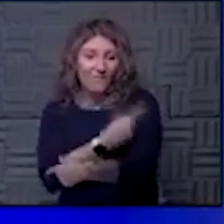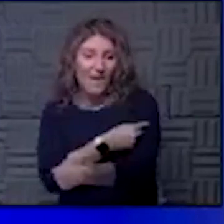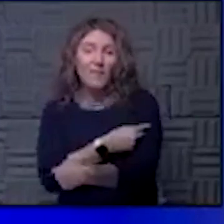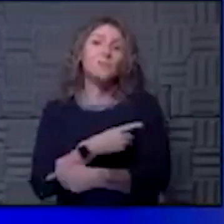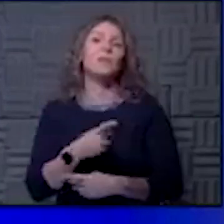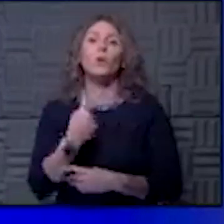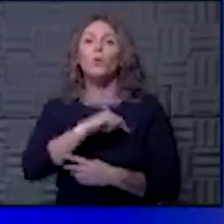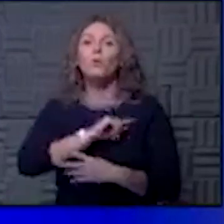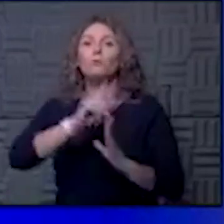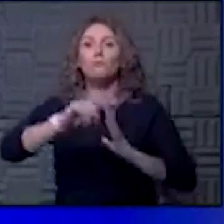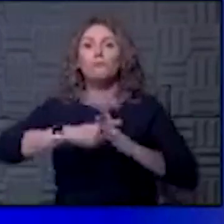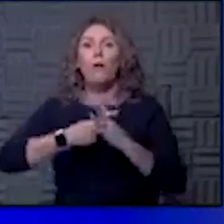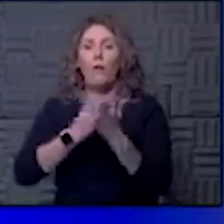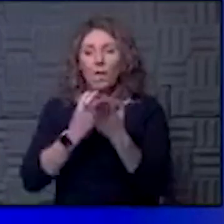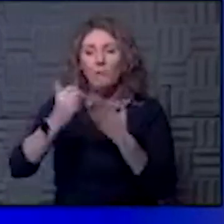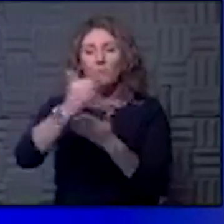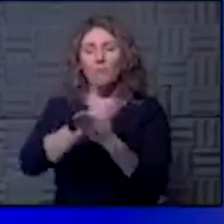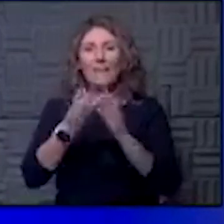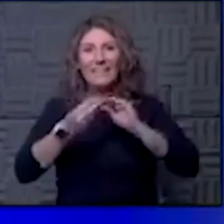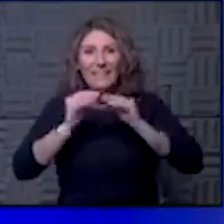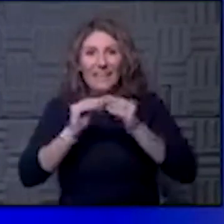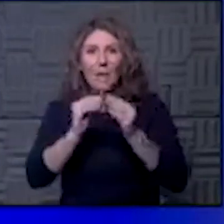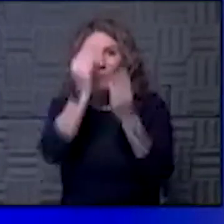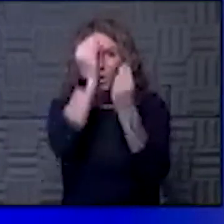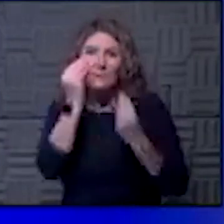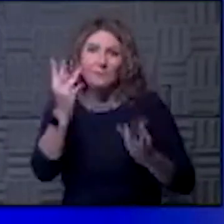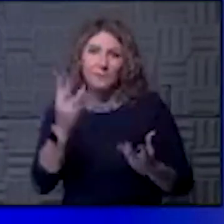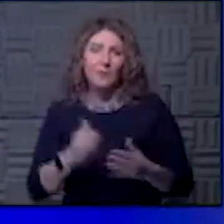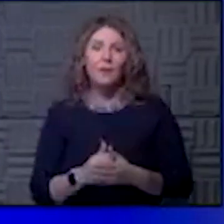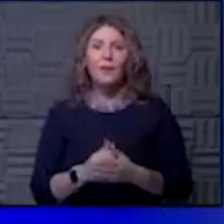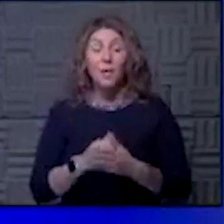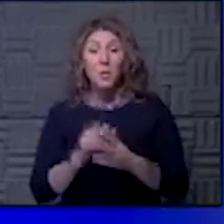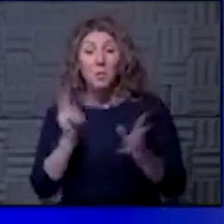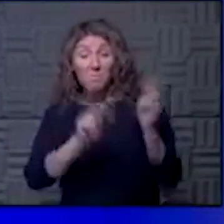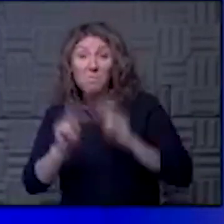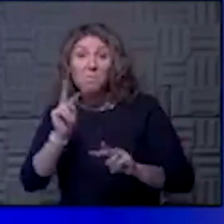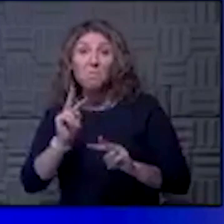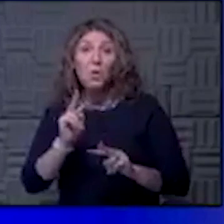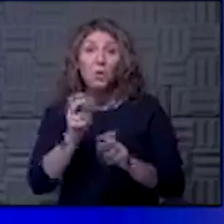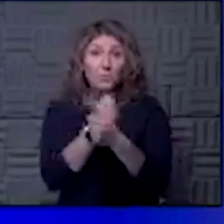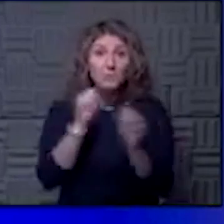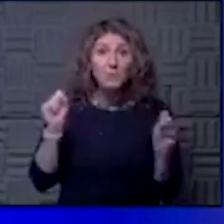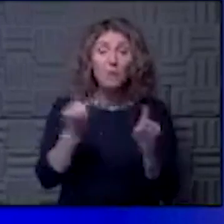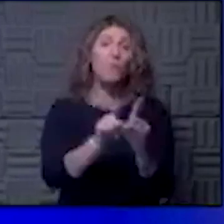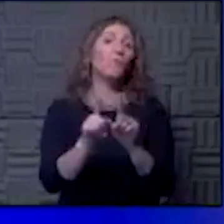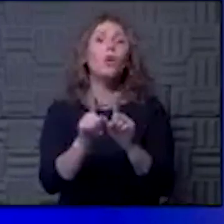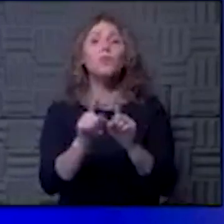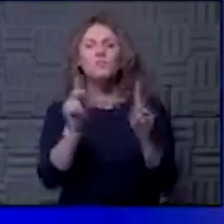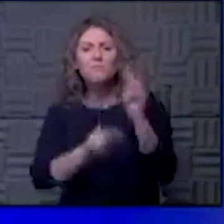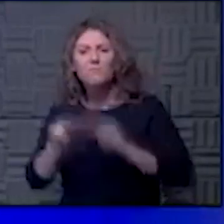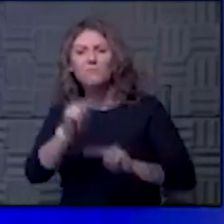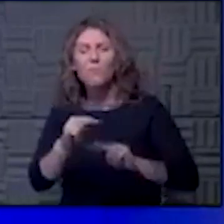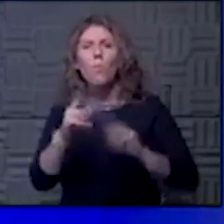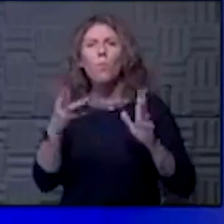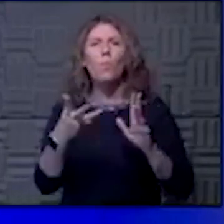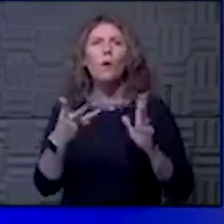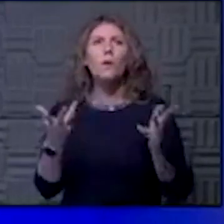are starting to get actual numbers and data, and of course it looks safe. The thing we're also looking at is, does it